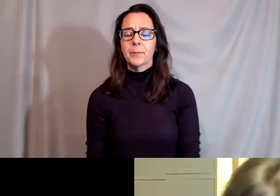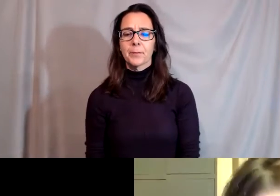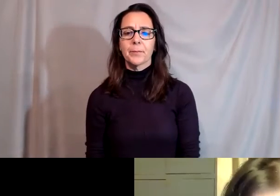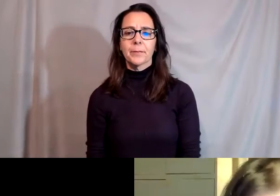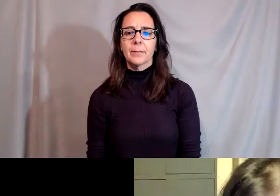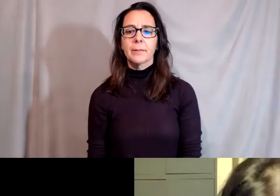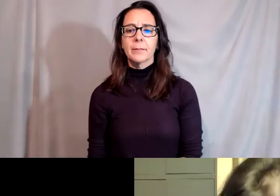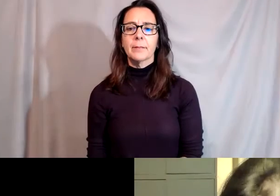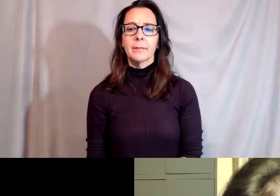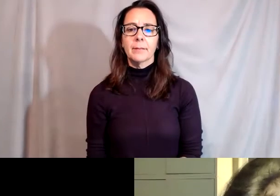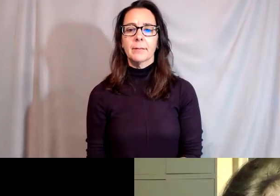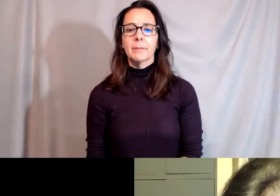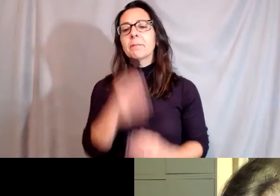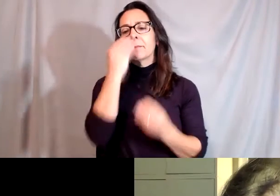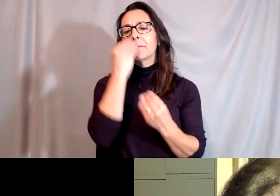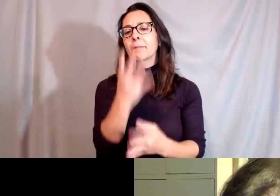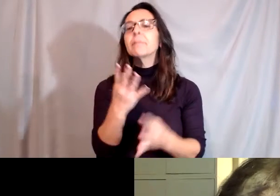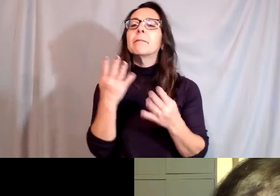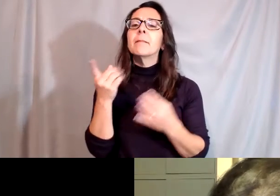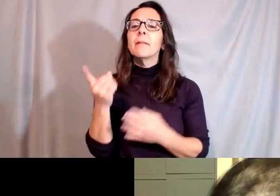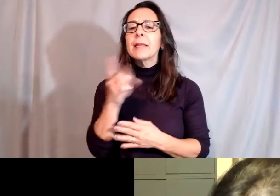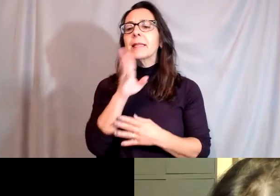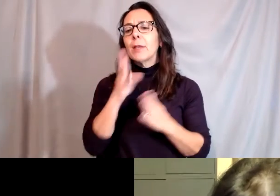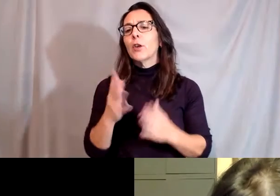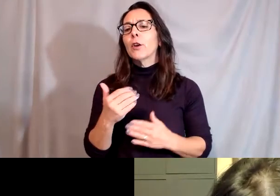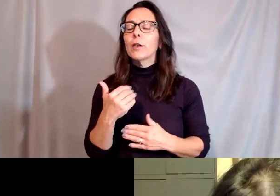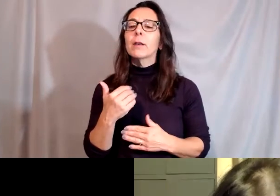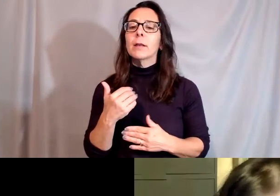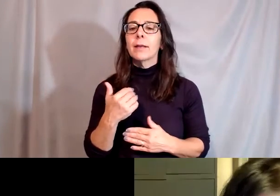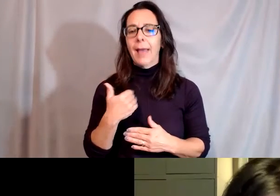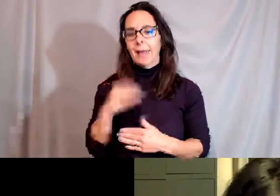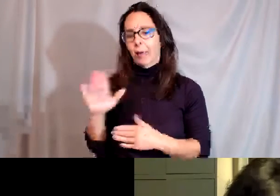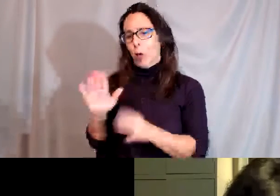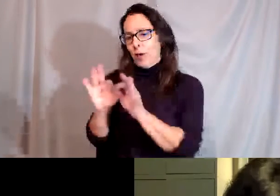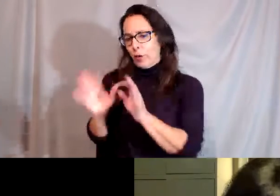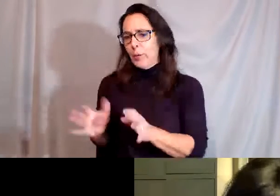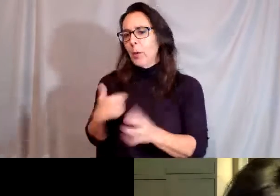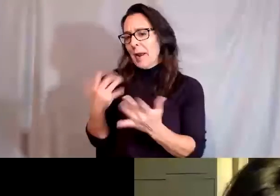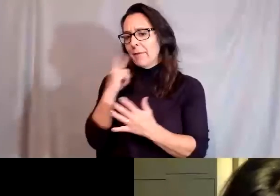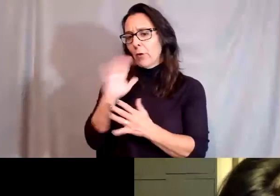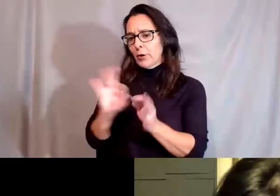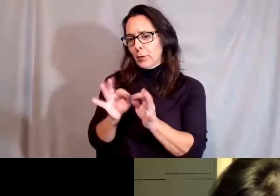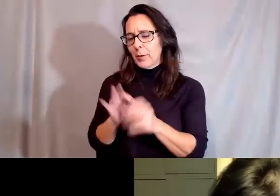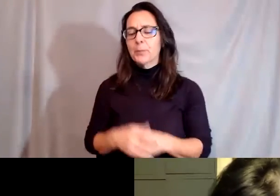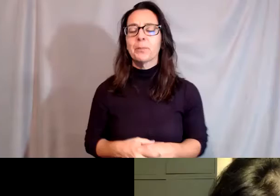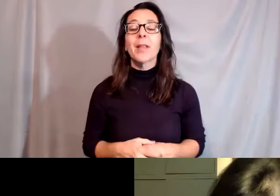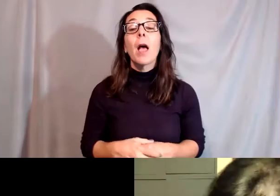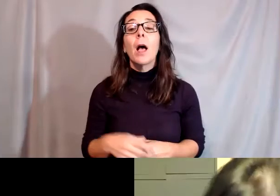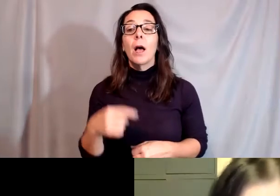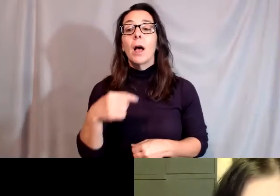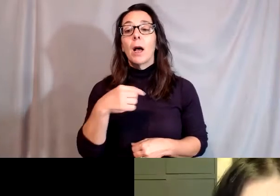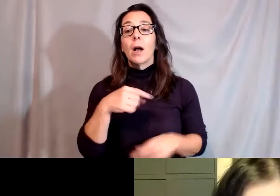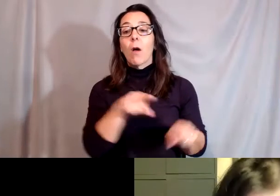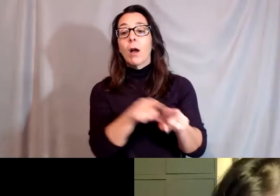inside and outside activism. Also, I believe in both inside and outside activism. And doing a